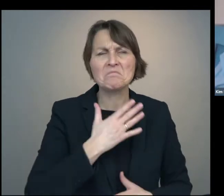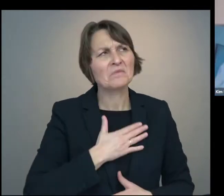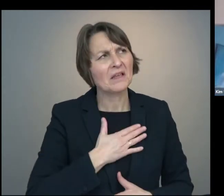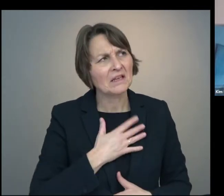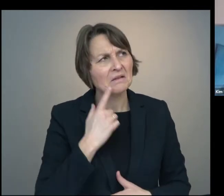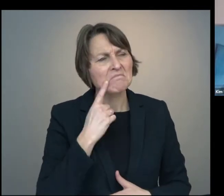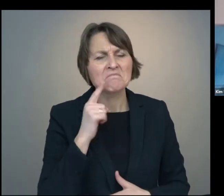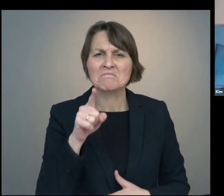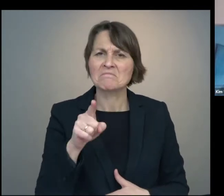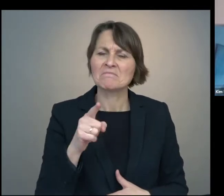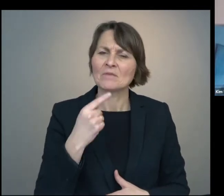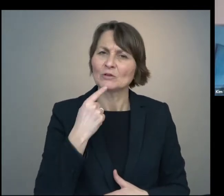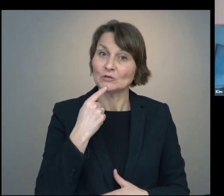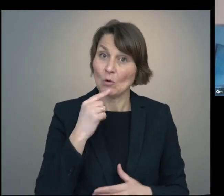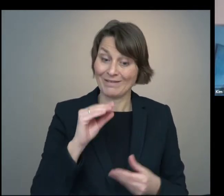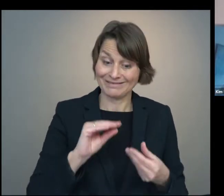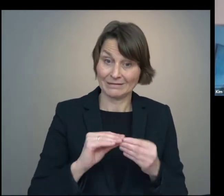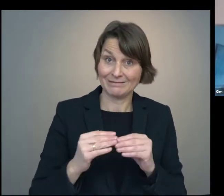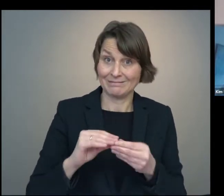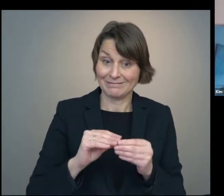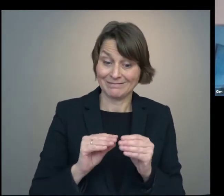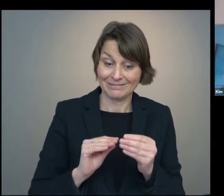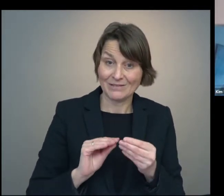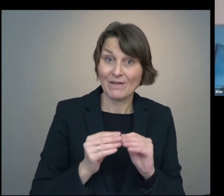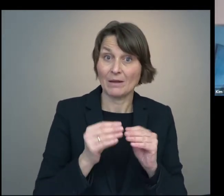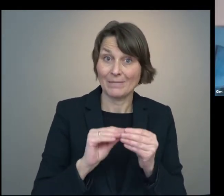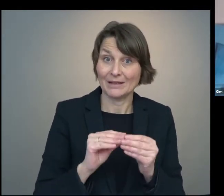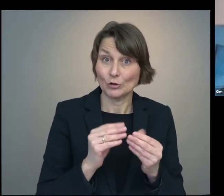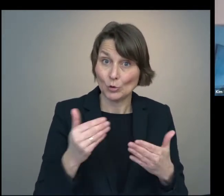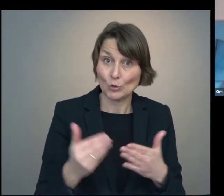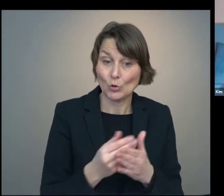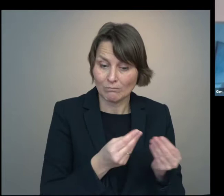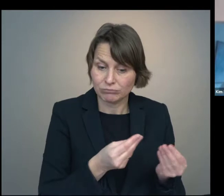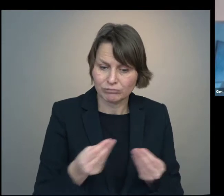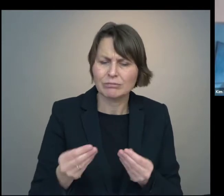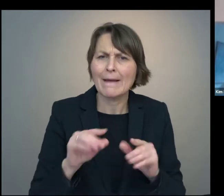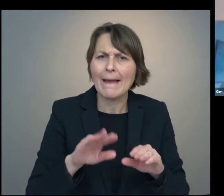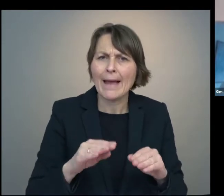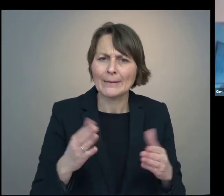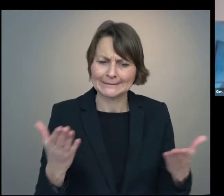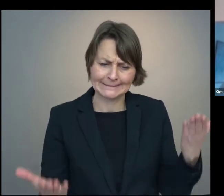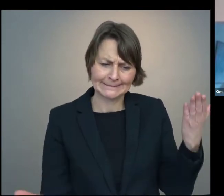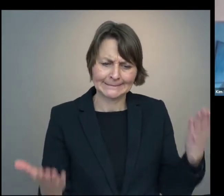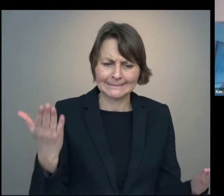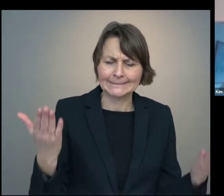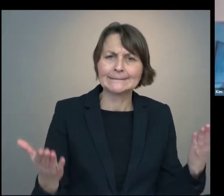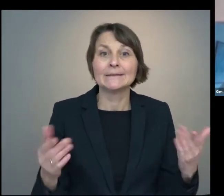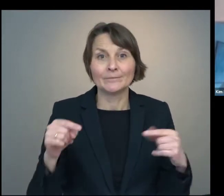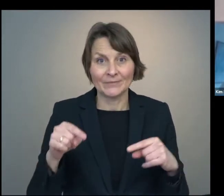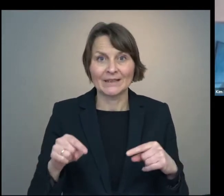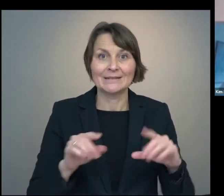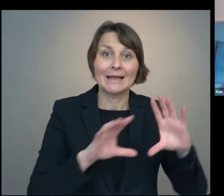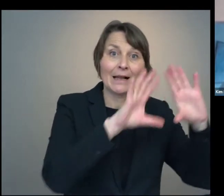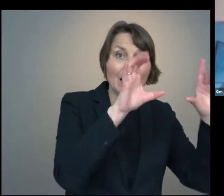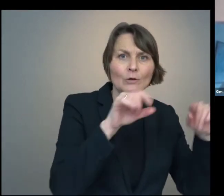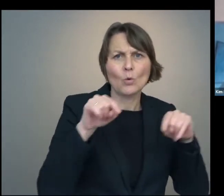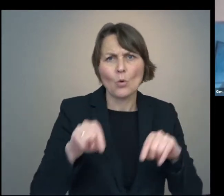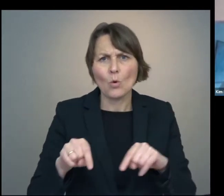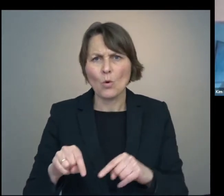How do you balance the development of those against the developments of Umbraco Core?